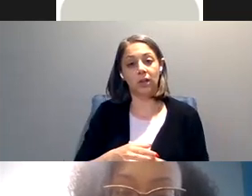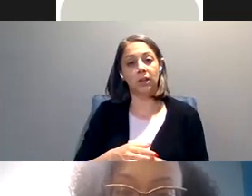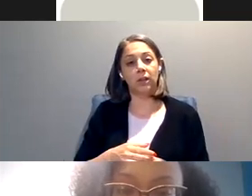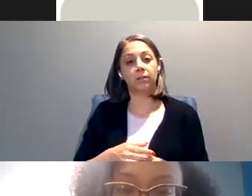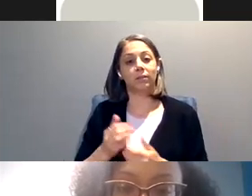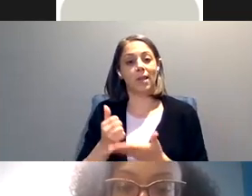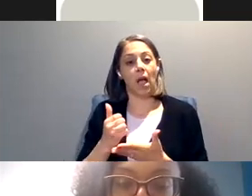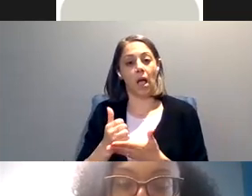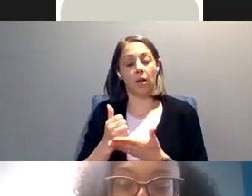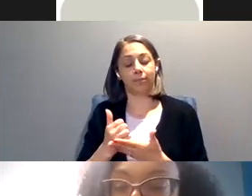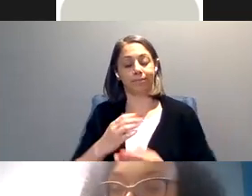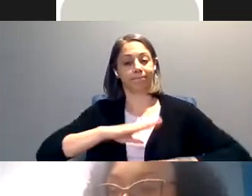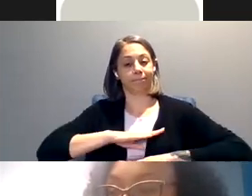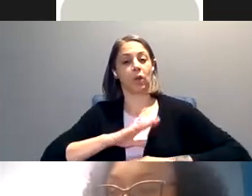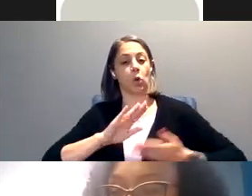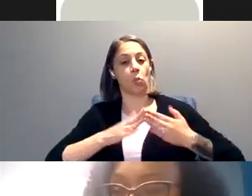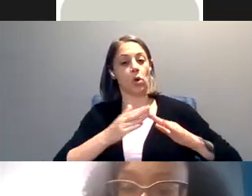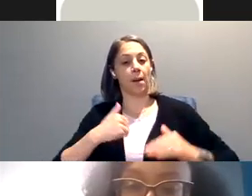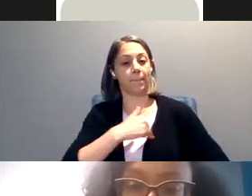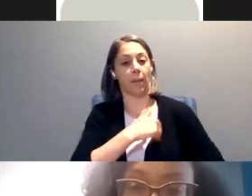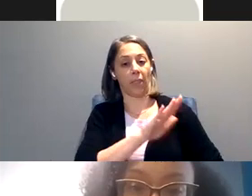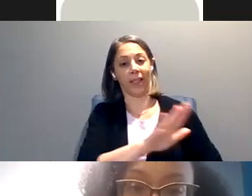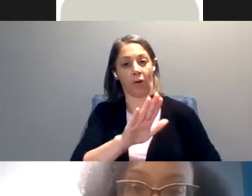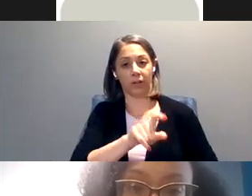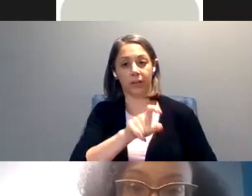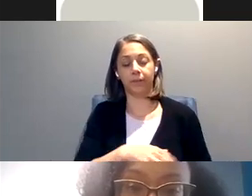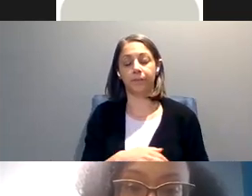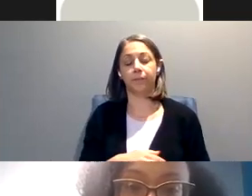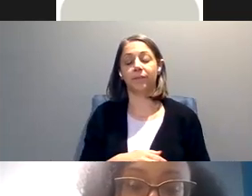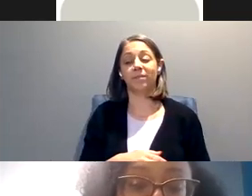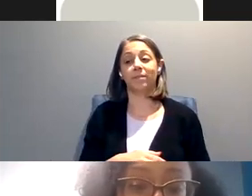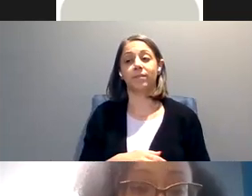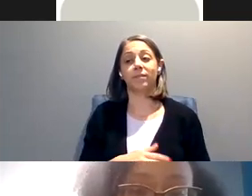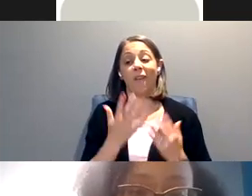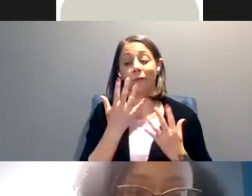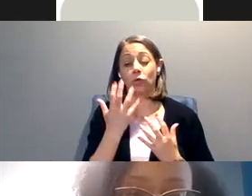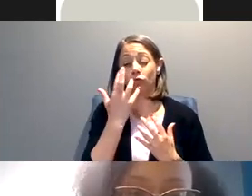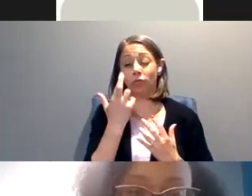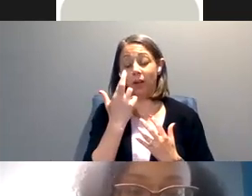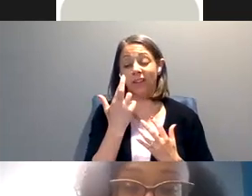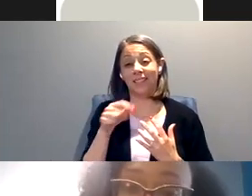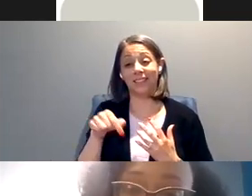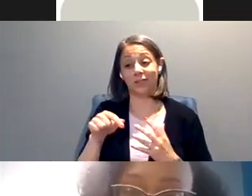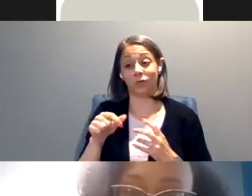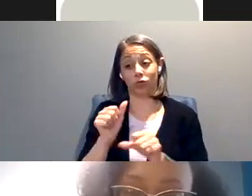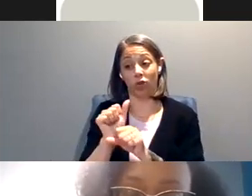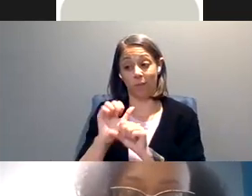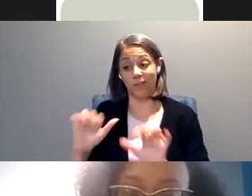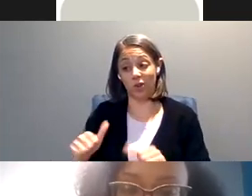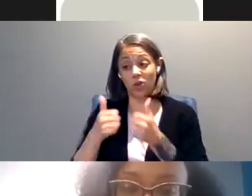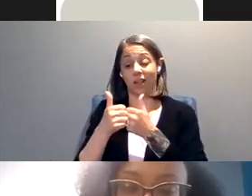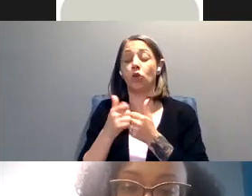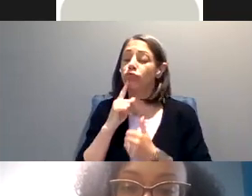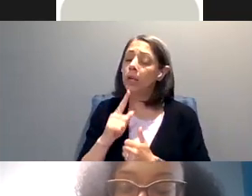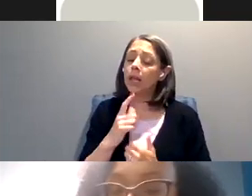members' needs. And, the unfortunate reality is that these are very challenging jobs, incredibly rewarding, but